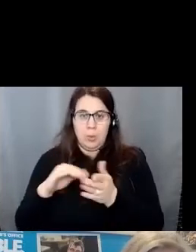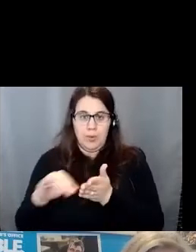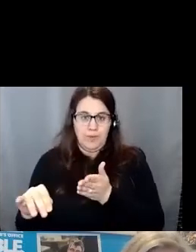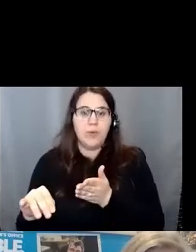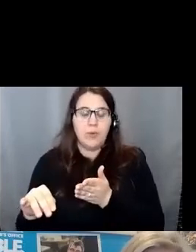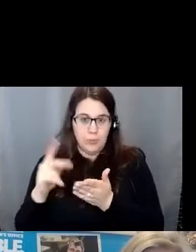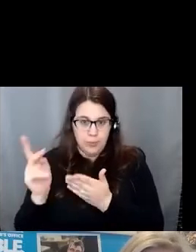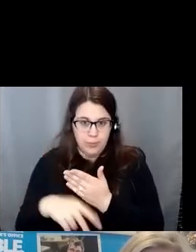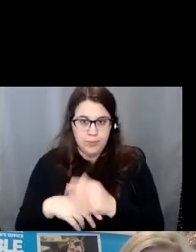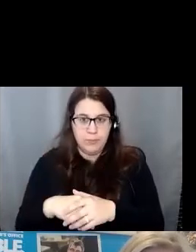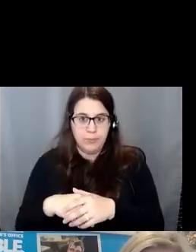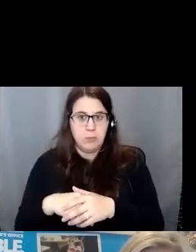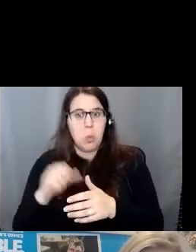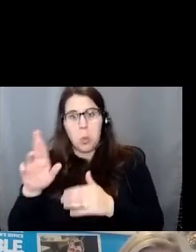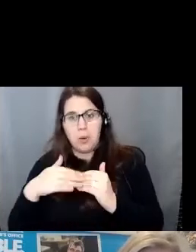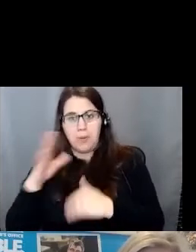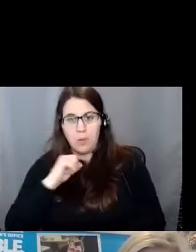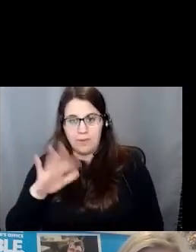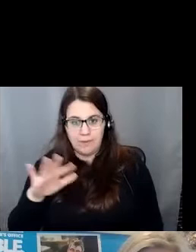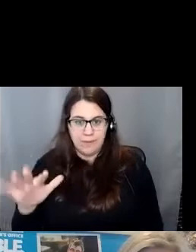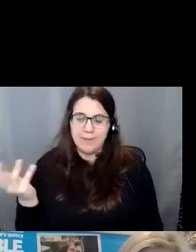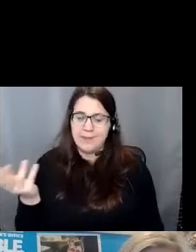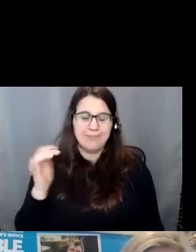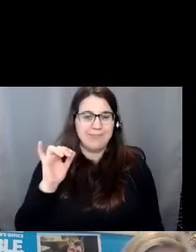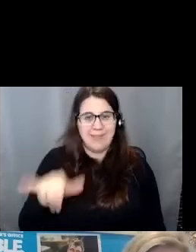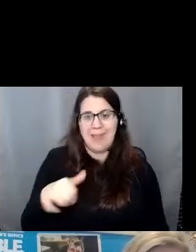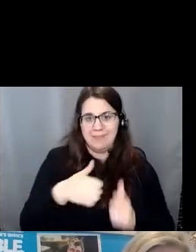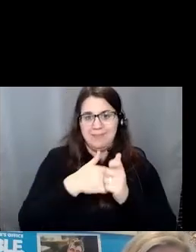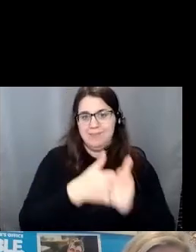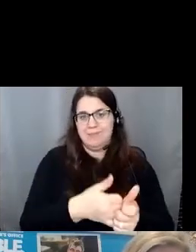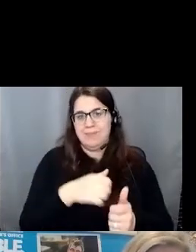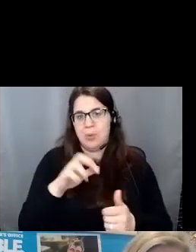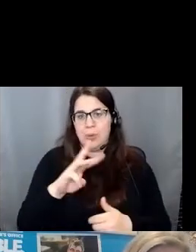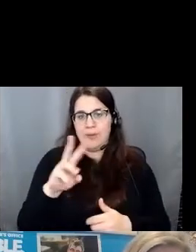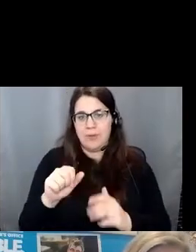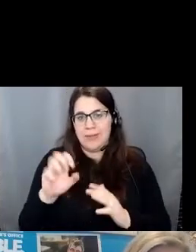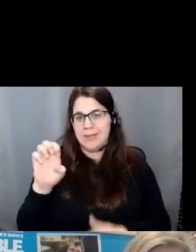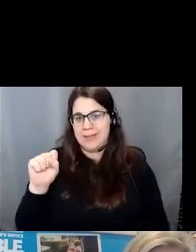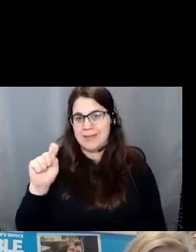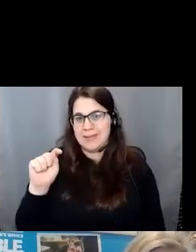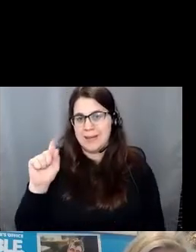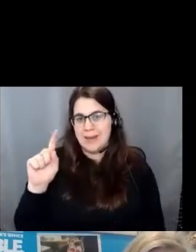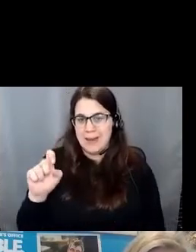age of 55. And so that is as per the West Virginia Estate Recovery Program. So you can go to